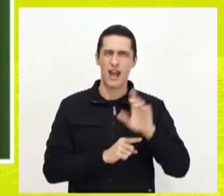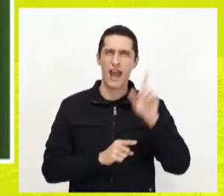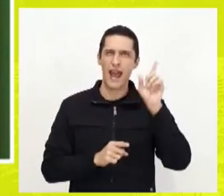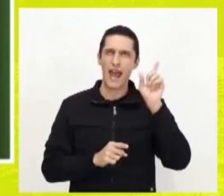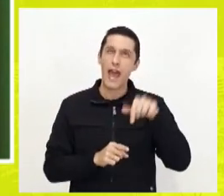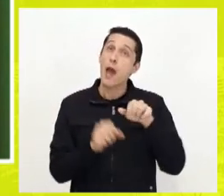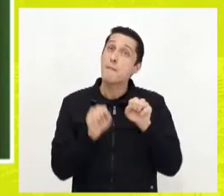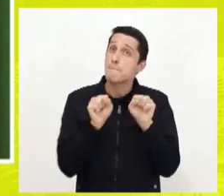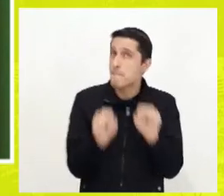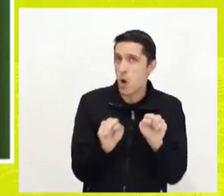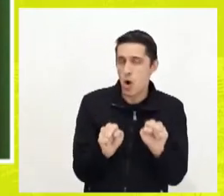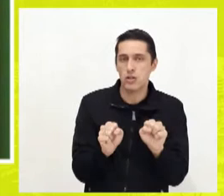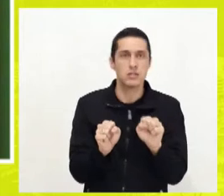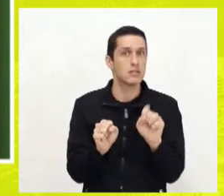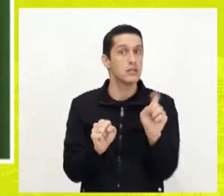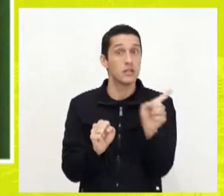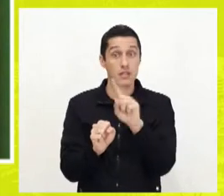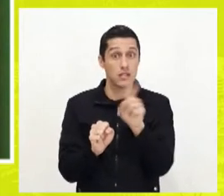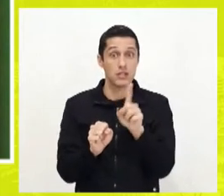option